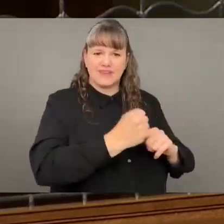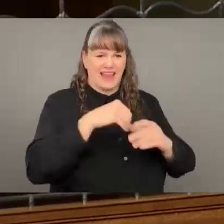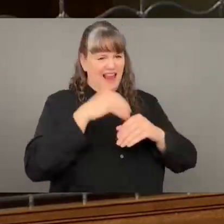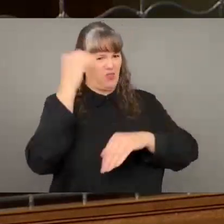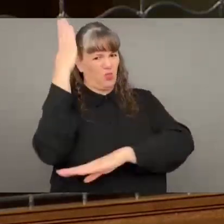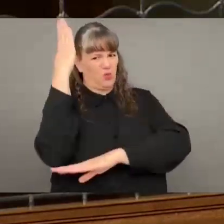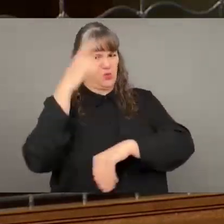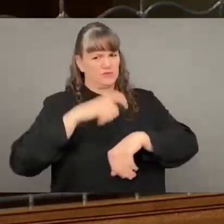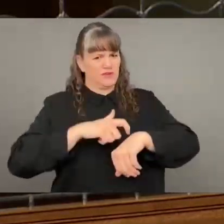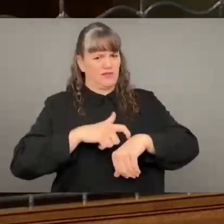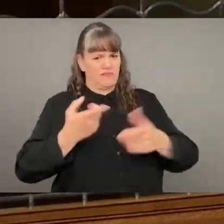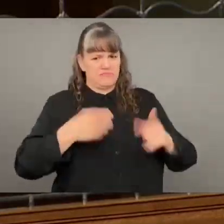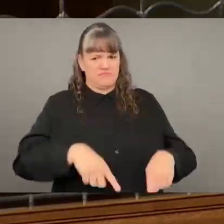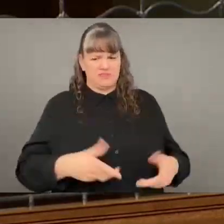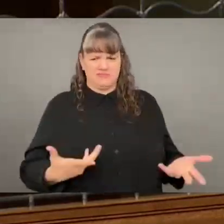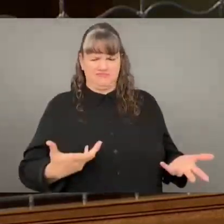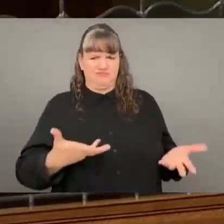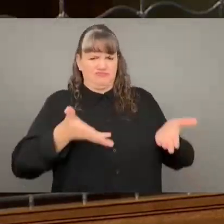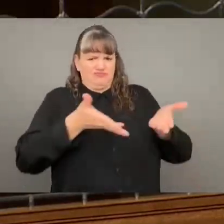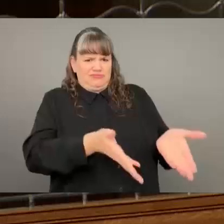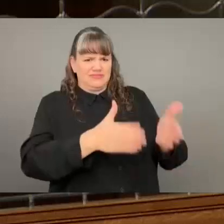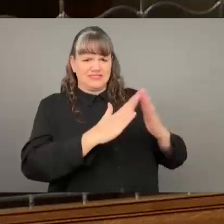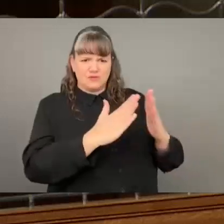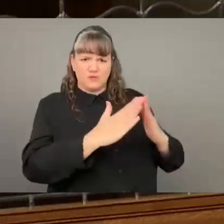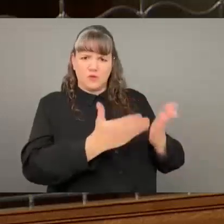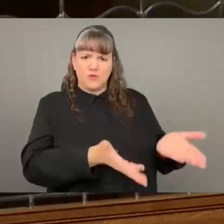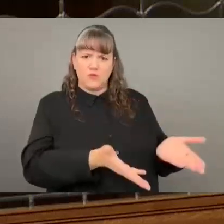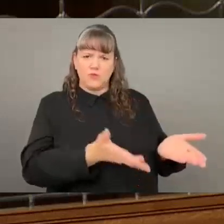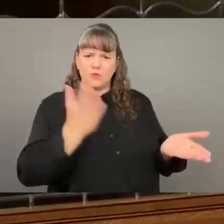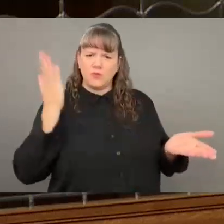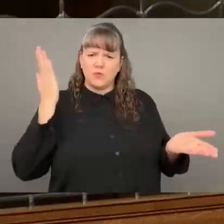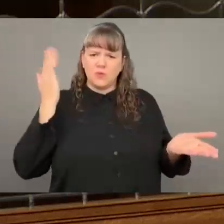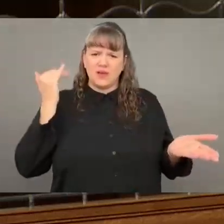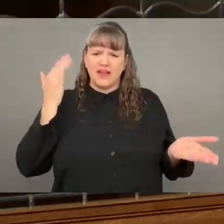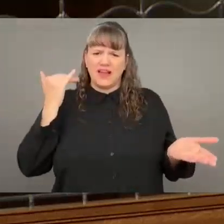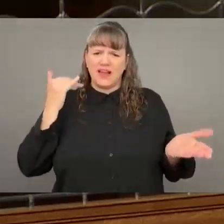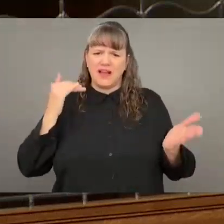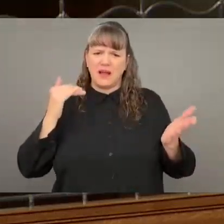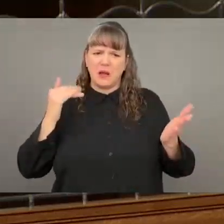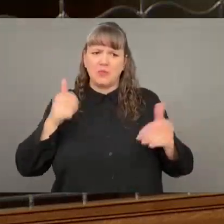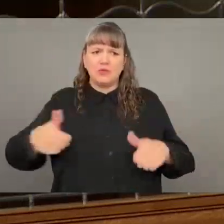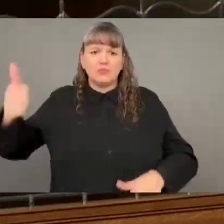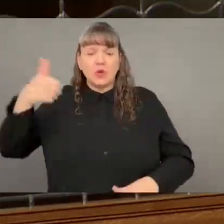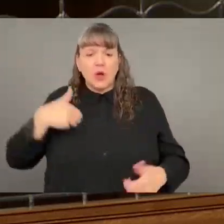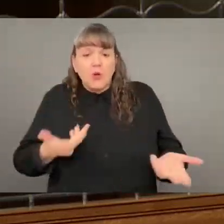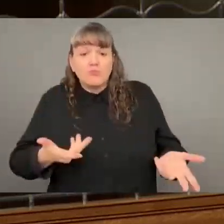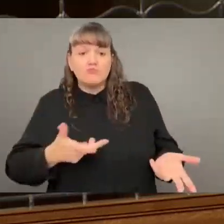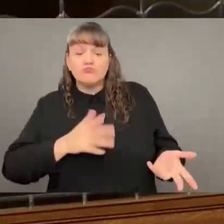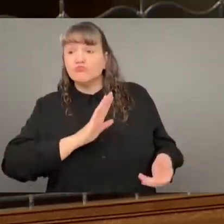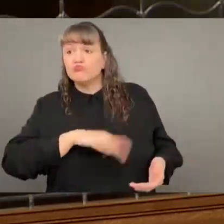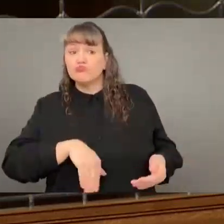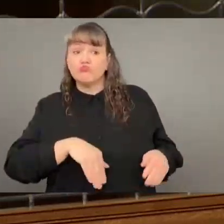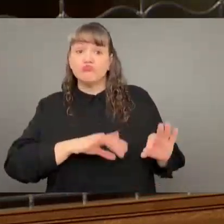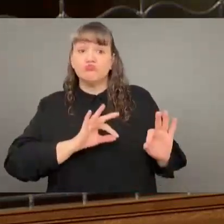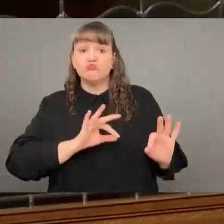into a dystopian hellscape where criminals have free rein and often more rights than their victims?